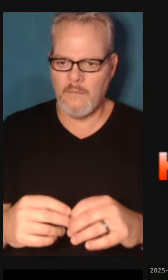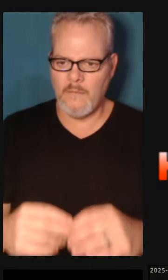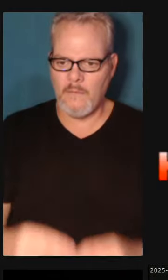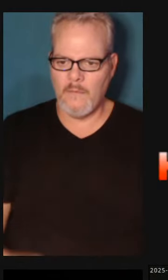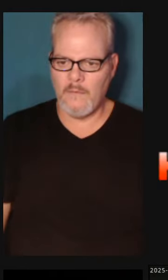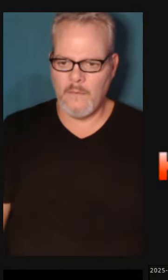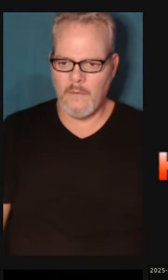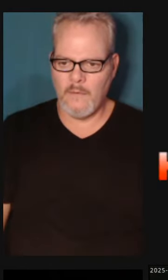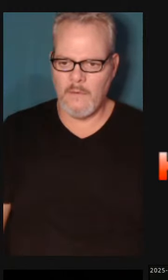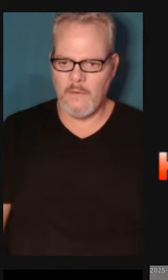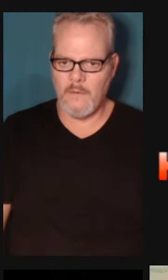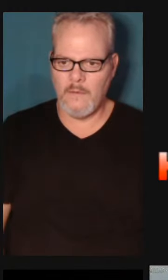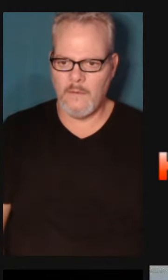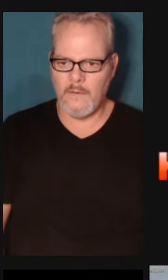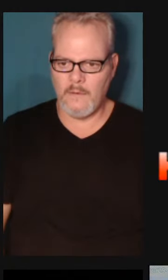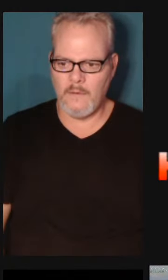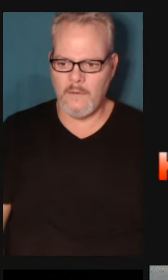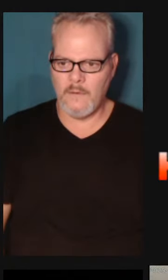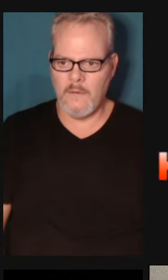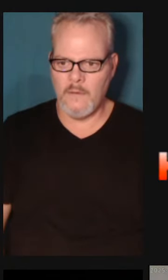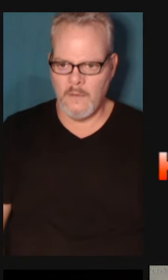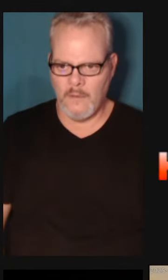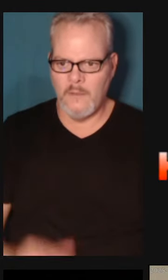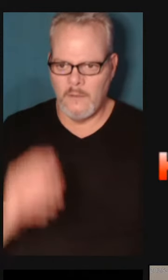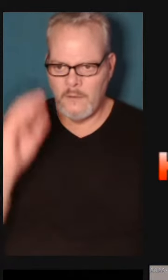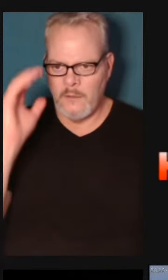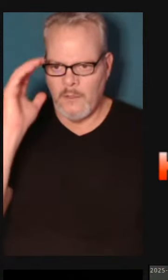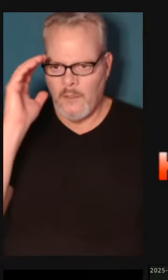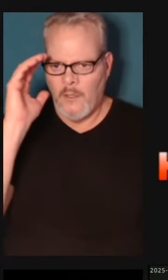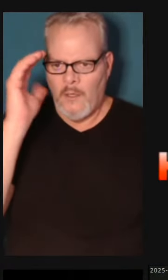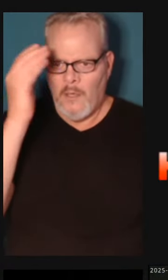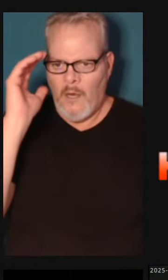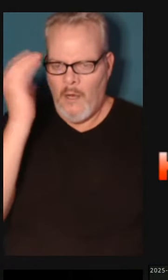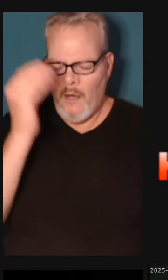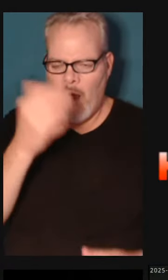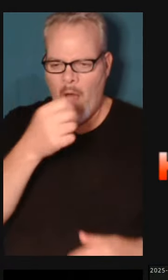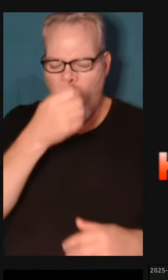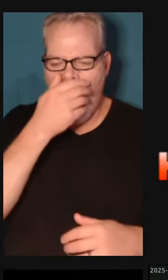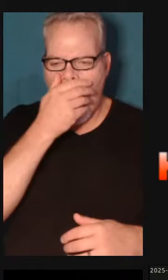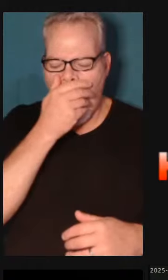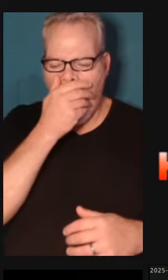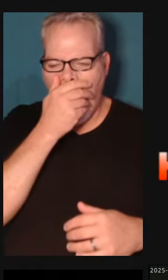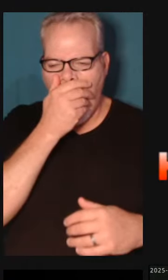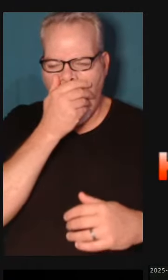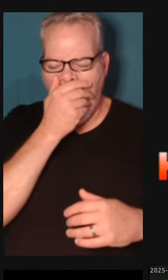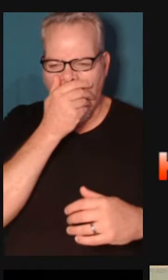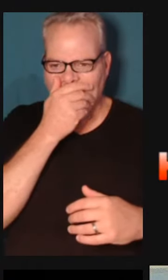Some camera movement. There's a south vent glowing more. The wind changing direction there a little bit.